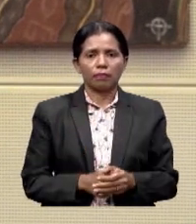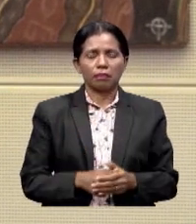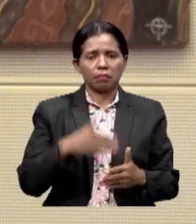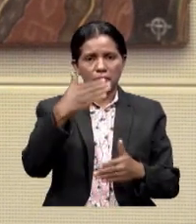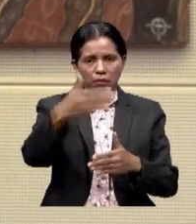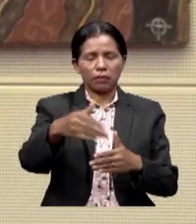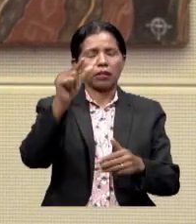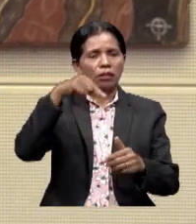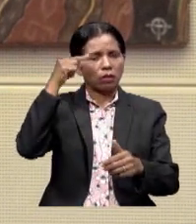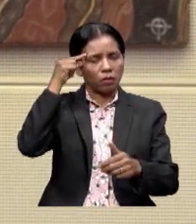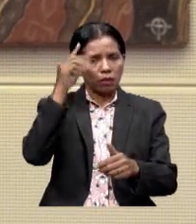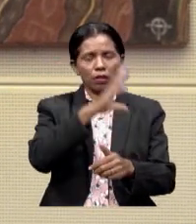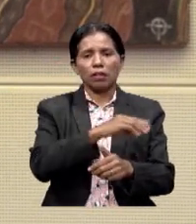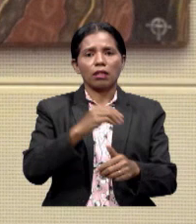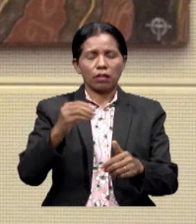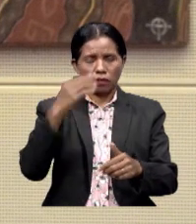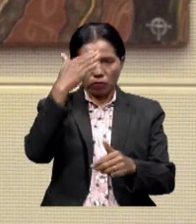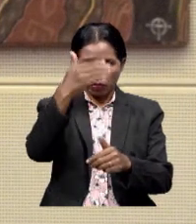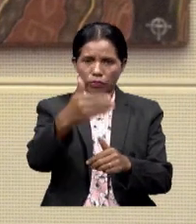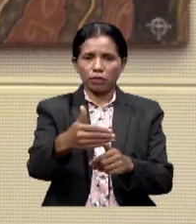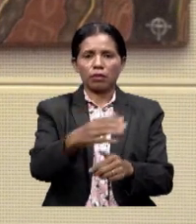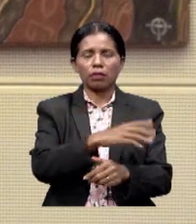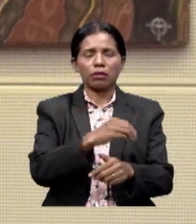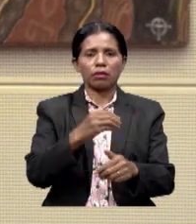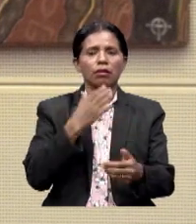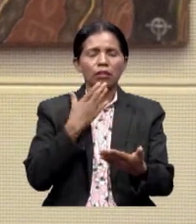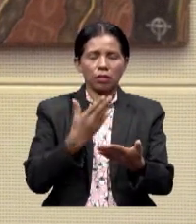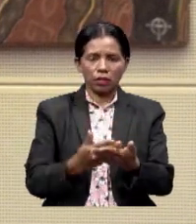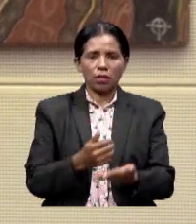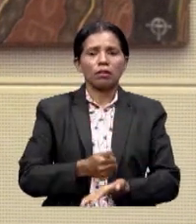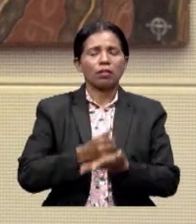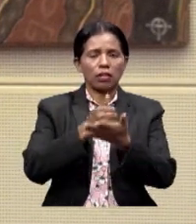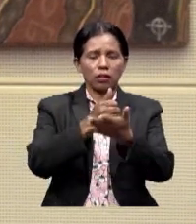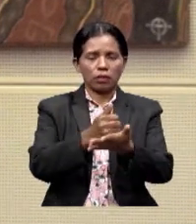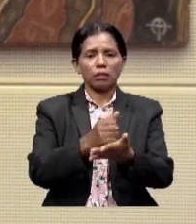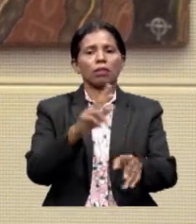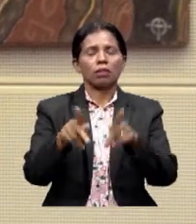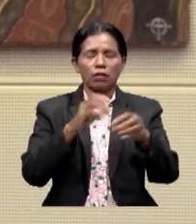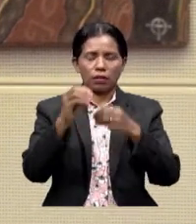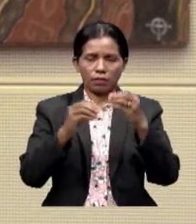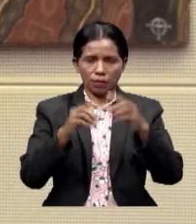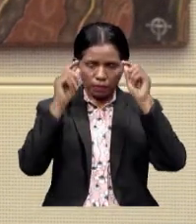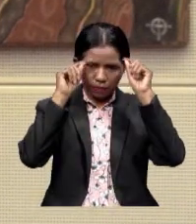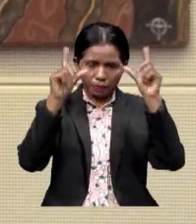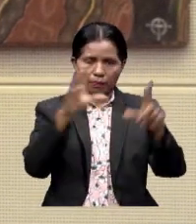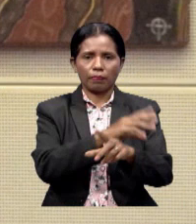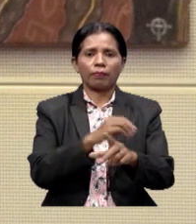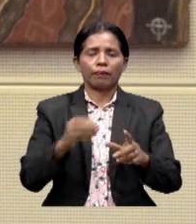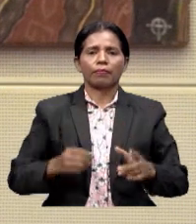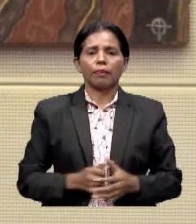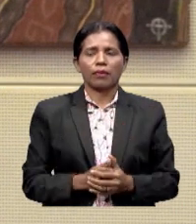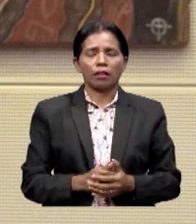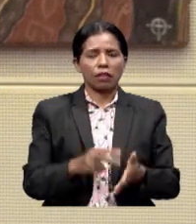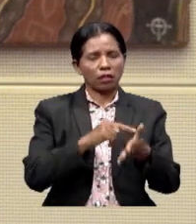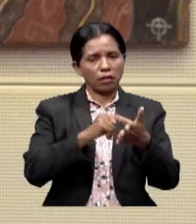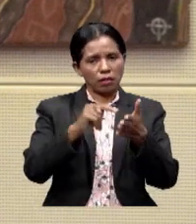is one of the challenges the government has to do, is to resolve the mess of the civil service. Not only the numbers, but